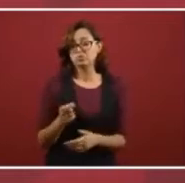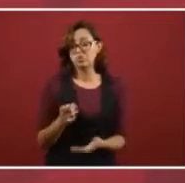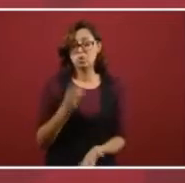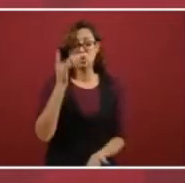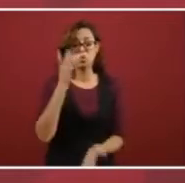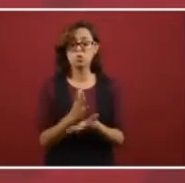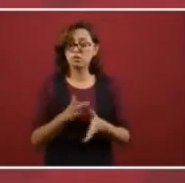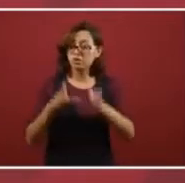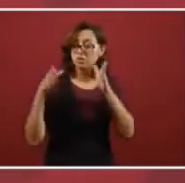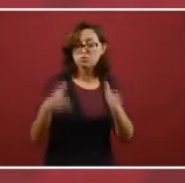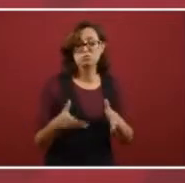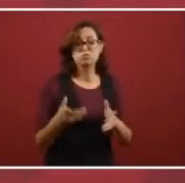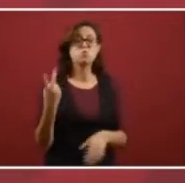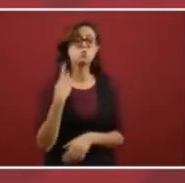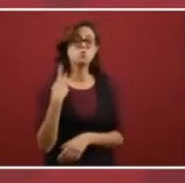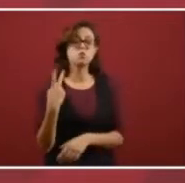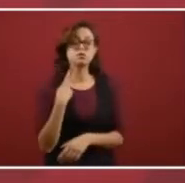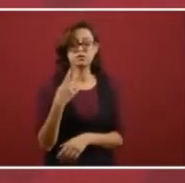it was the